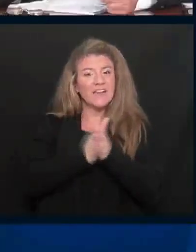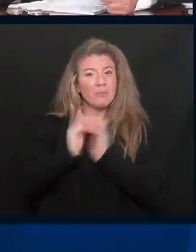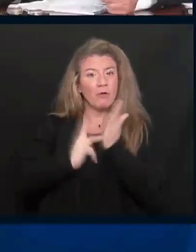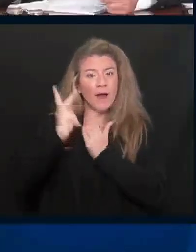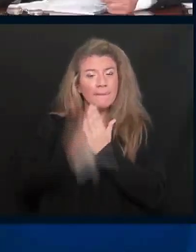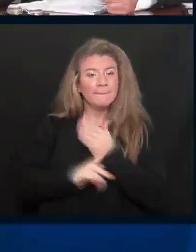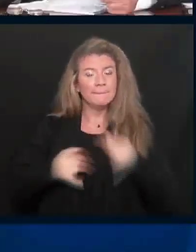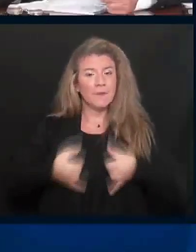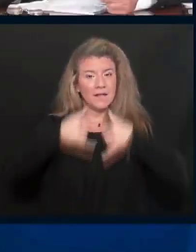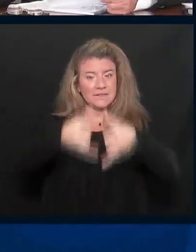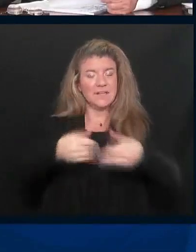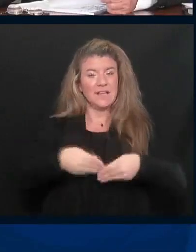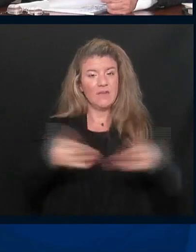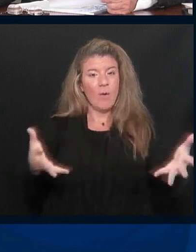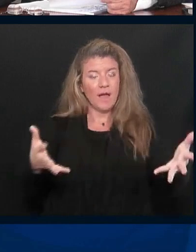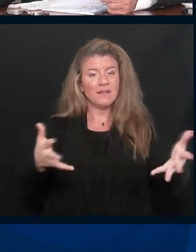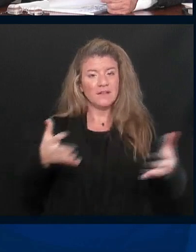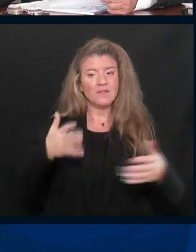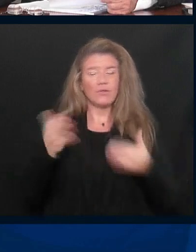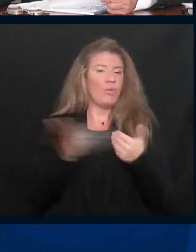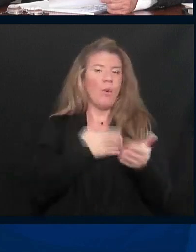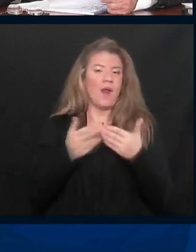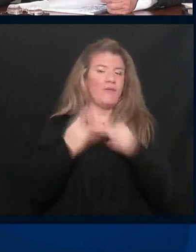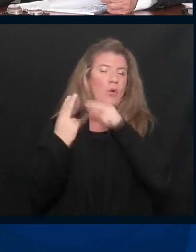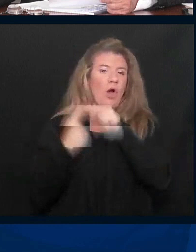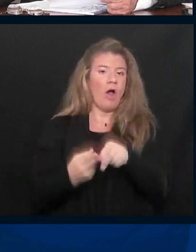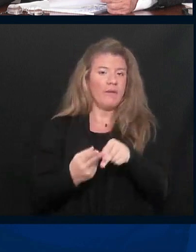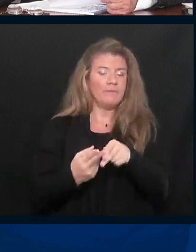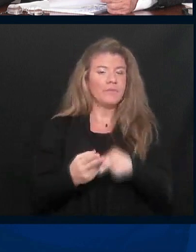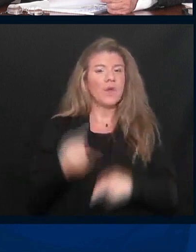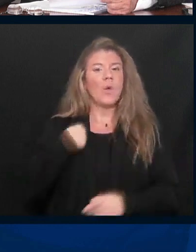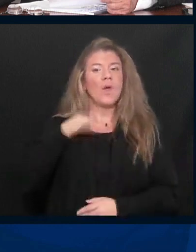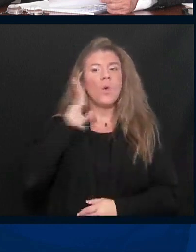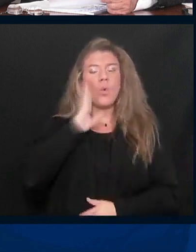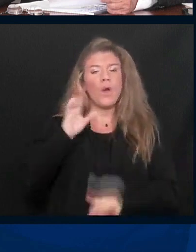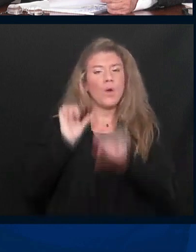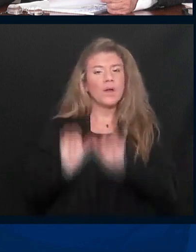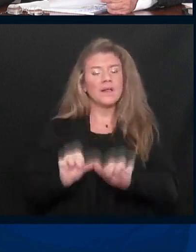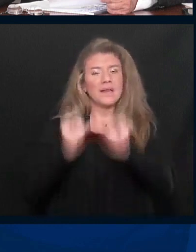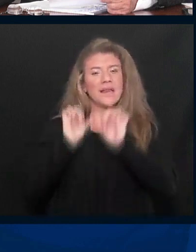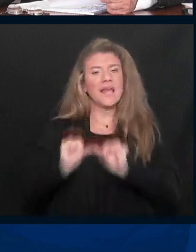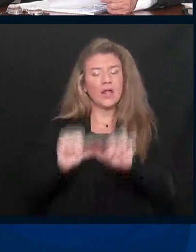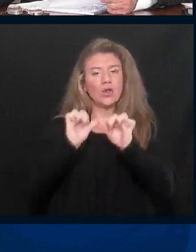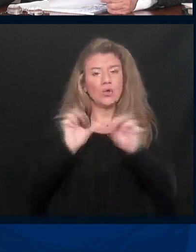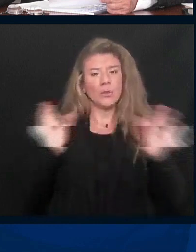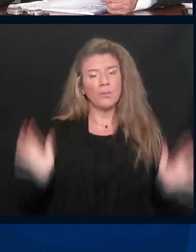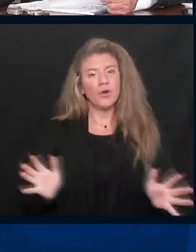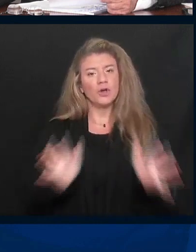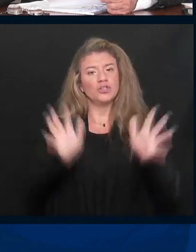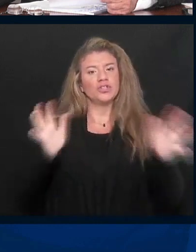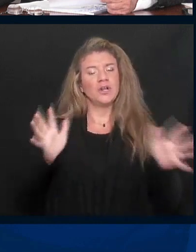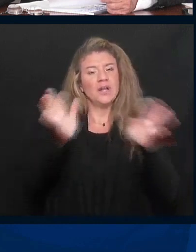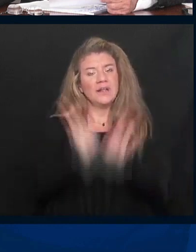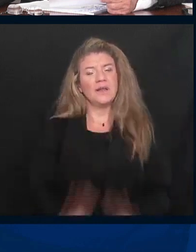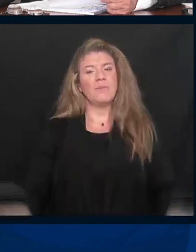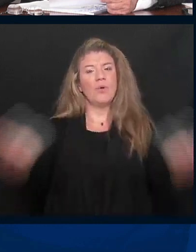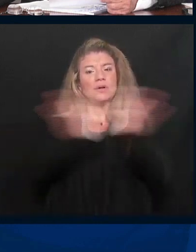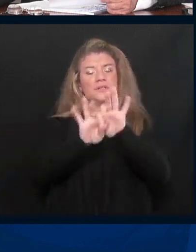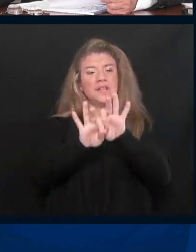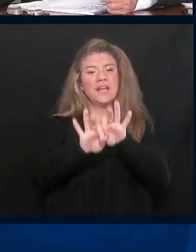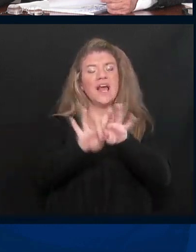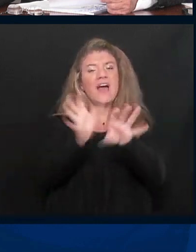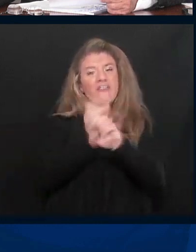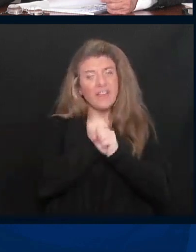prize giveaways or sweepstakes, whatever you want to call it. And we'll continue to push the importance of getting